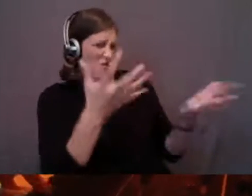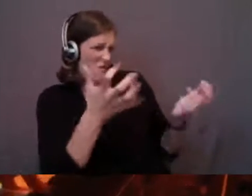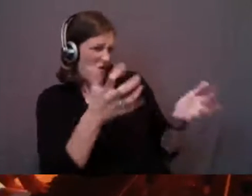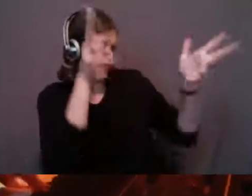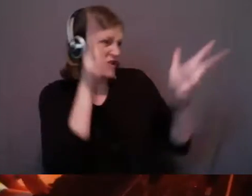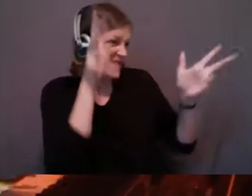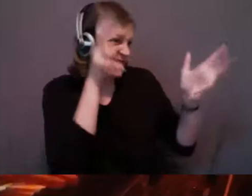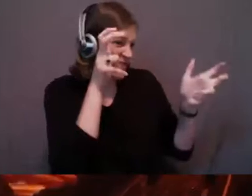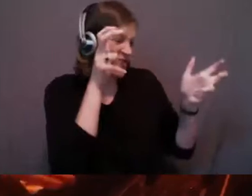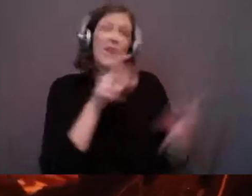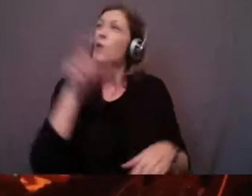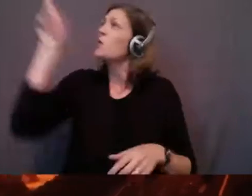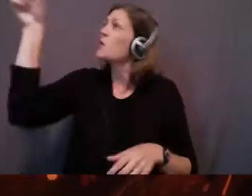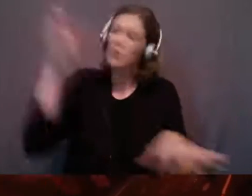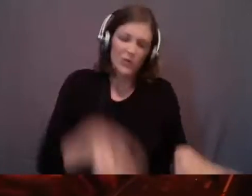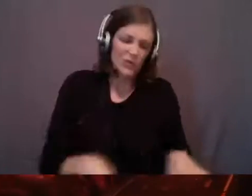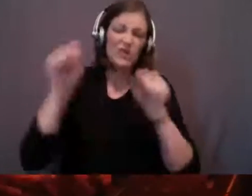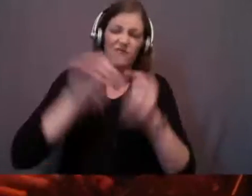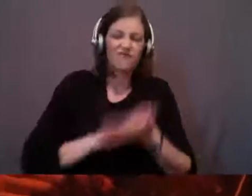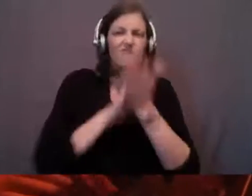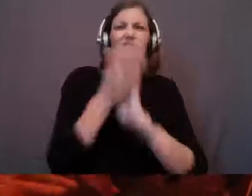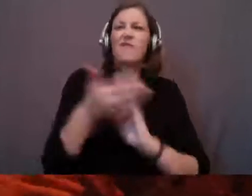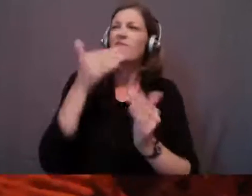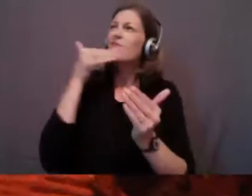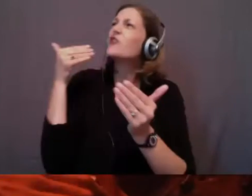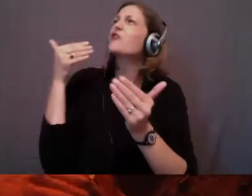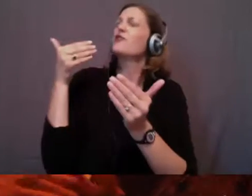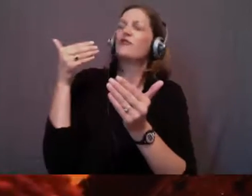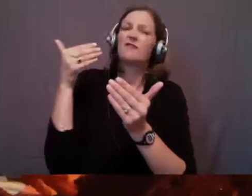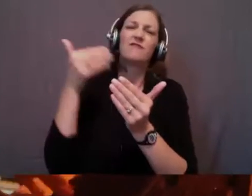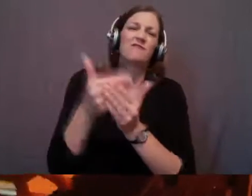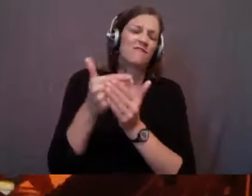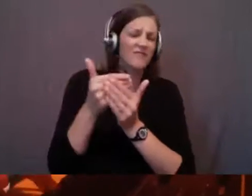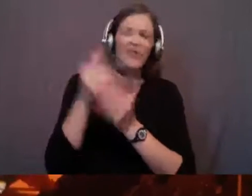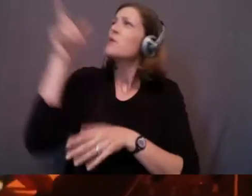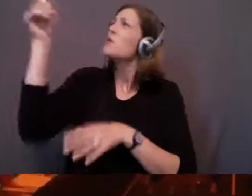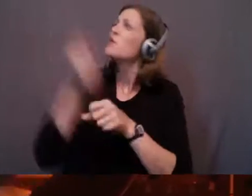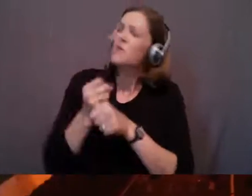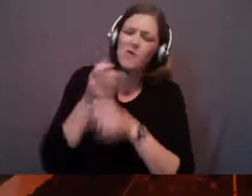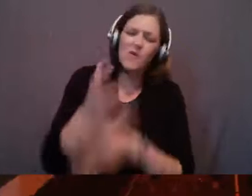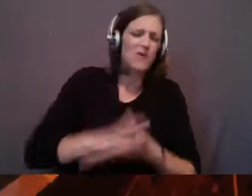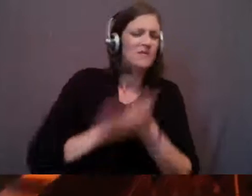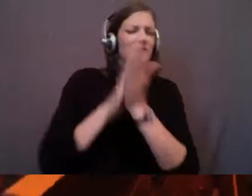evil and you turn it for good. Yes, you turn it for good,